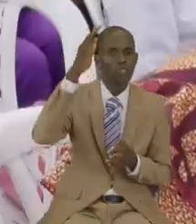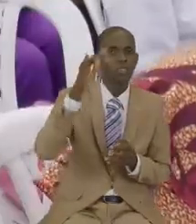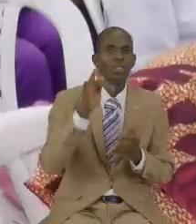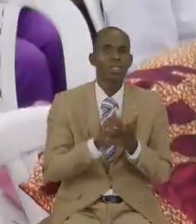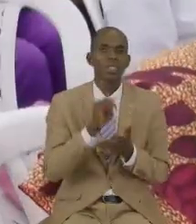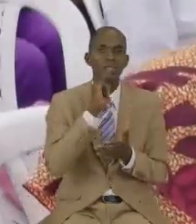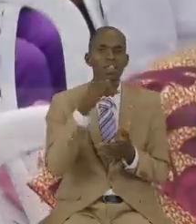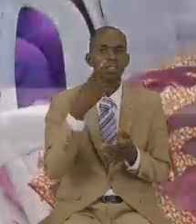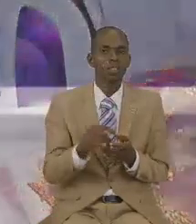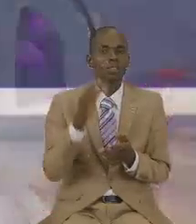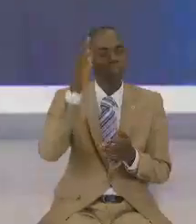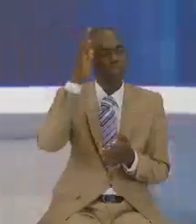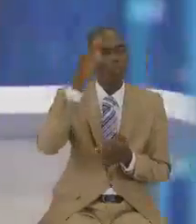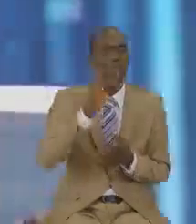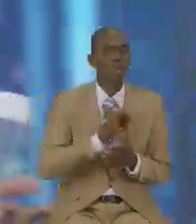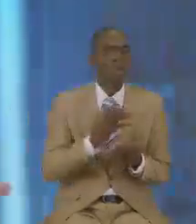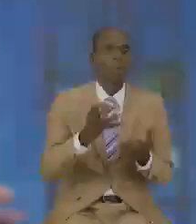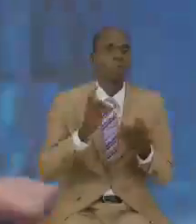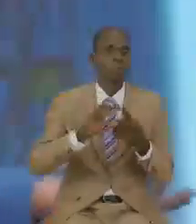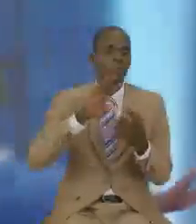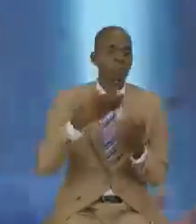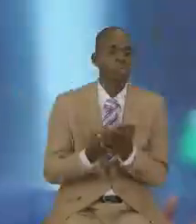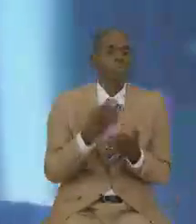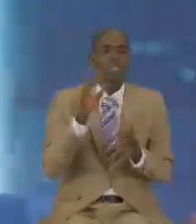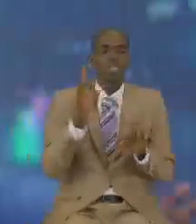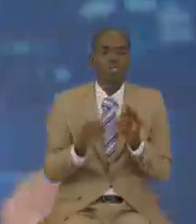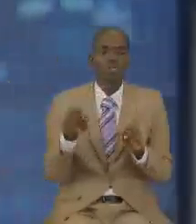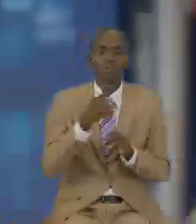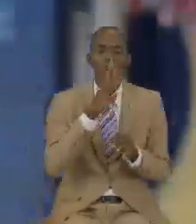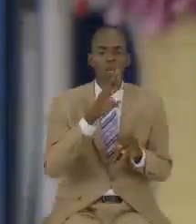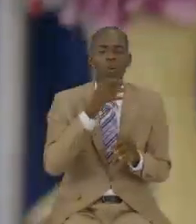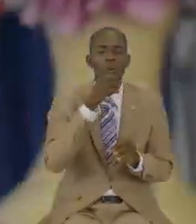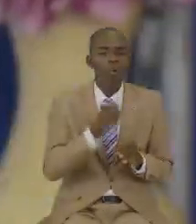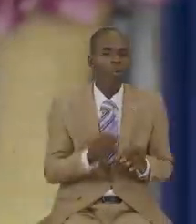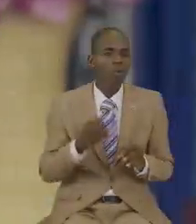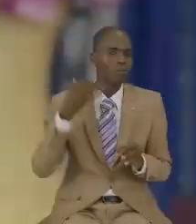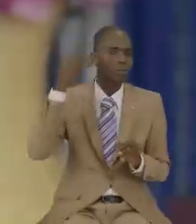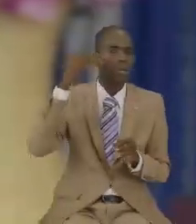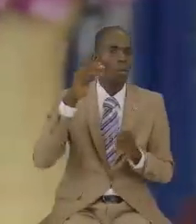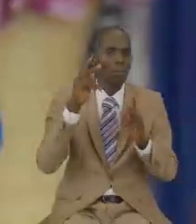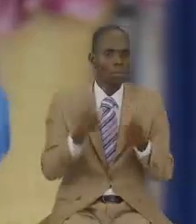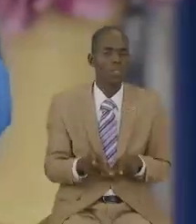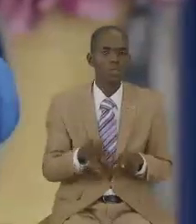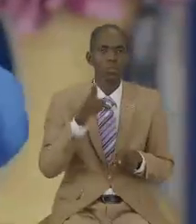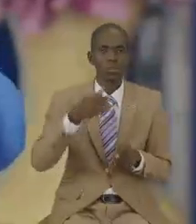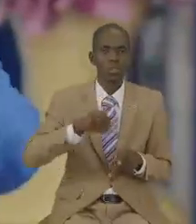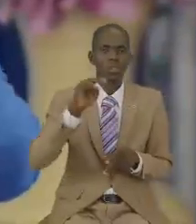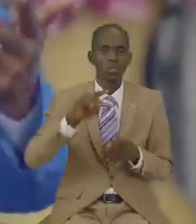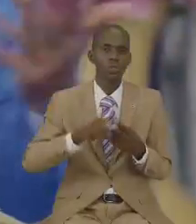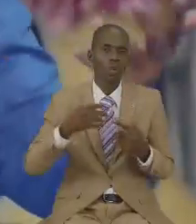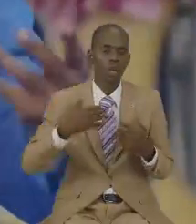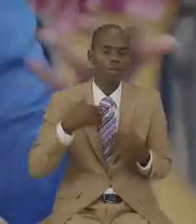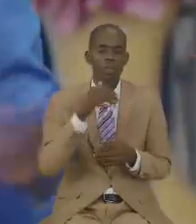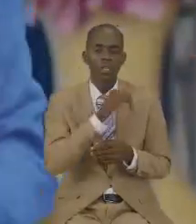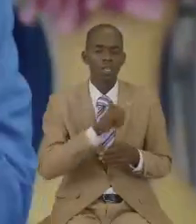I want to reach. Even when you're an older person, you still need to have a goal. And sometimes our